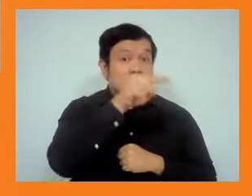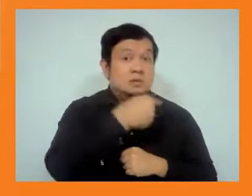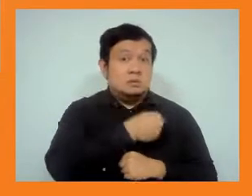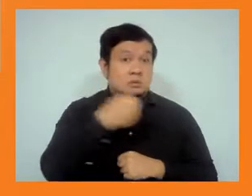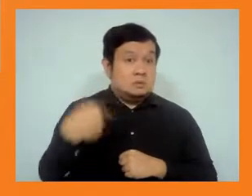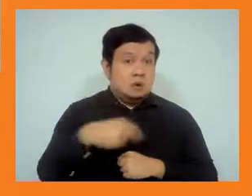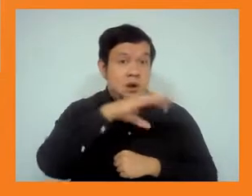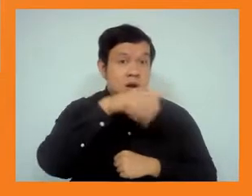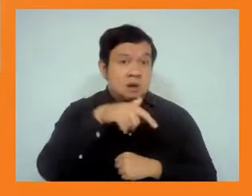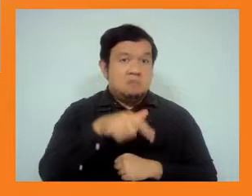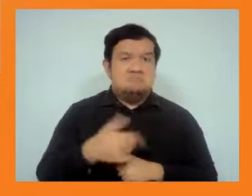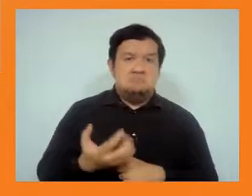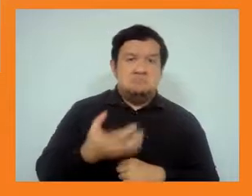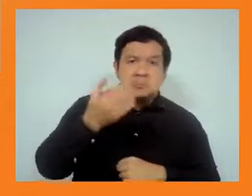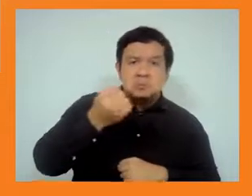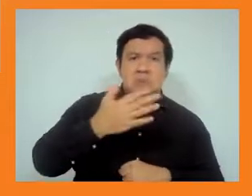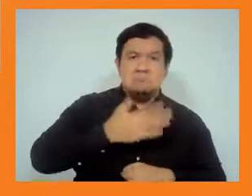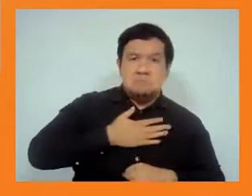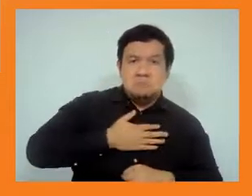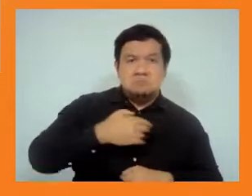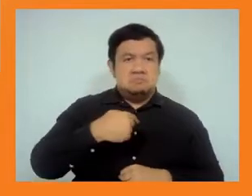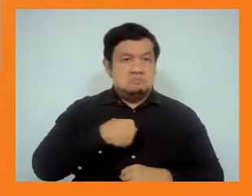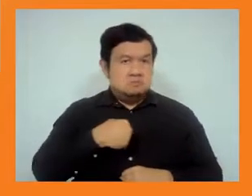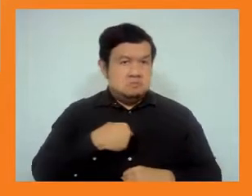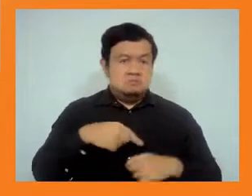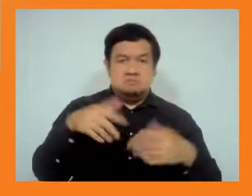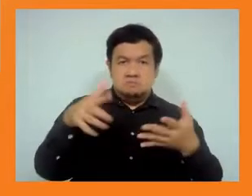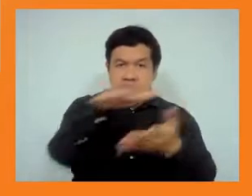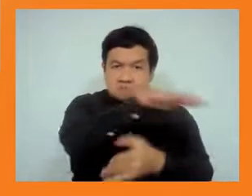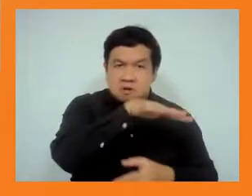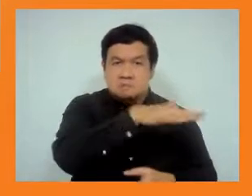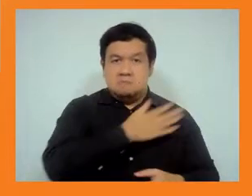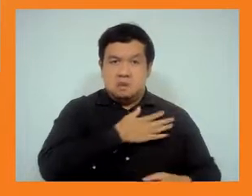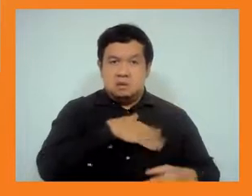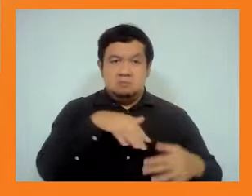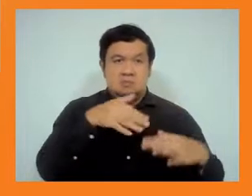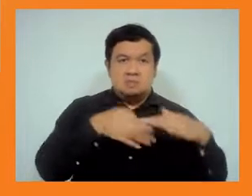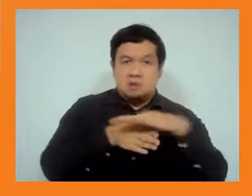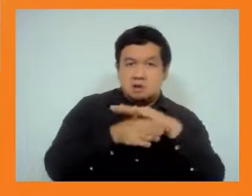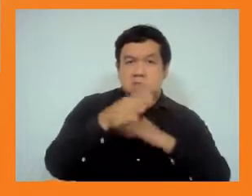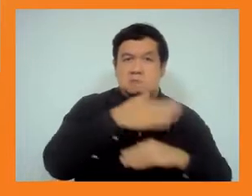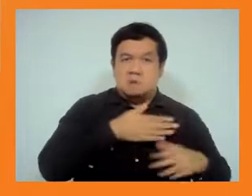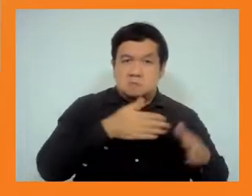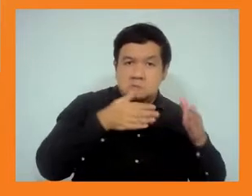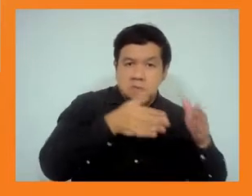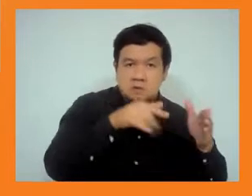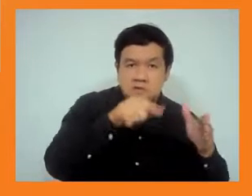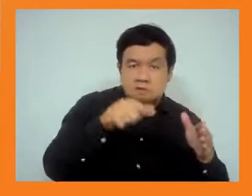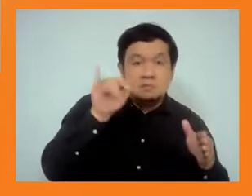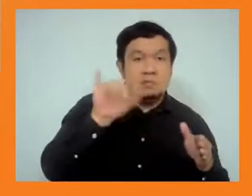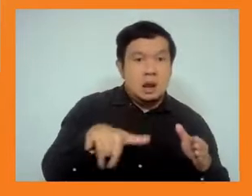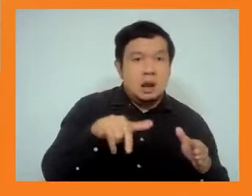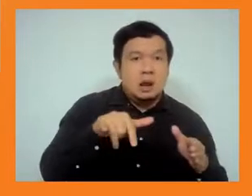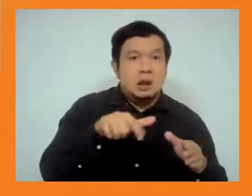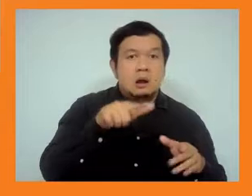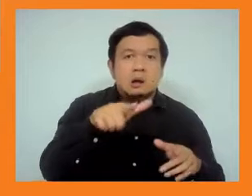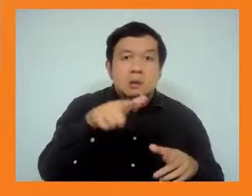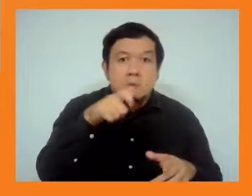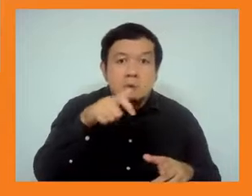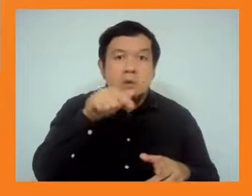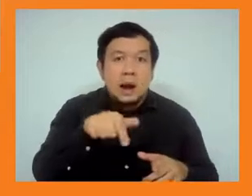So we recently found that, so there are some other people in the project steering committees, but the civil society is not part of